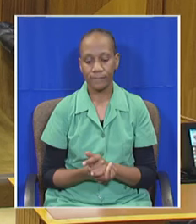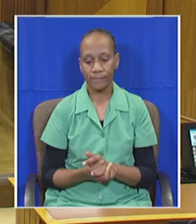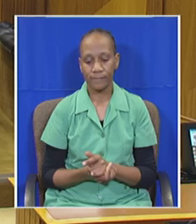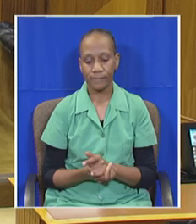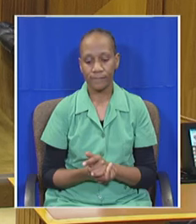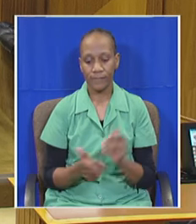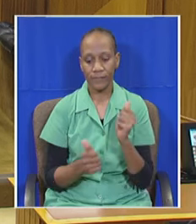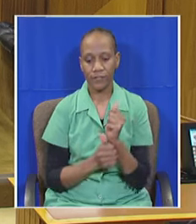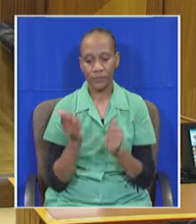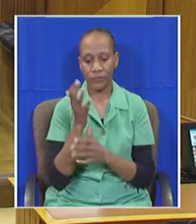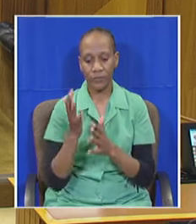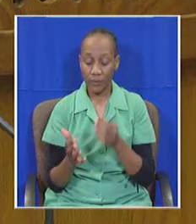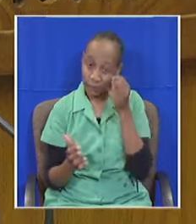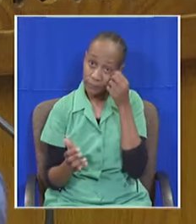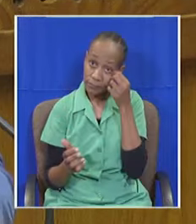Deputy Speaker,